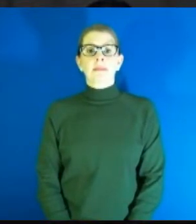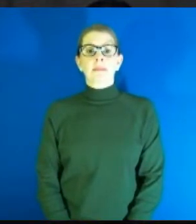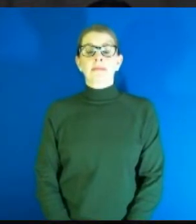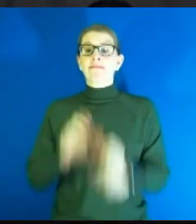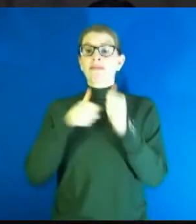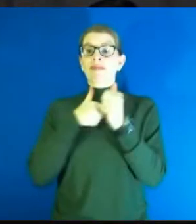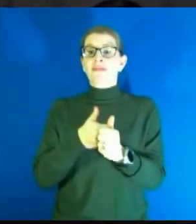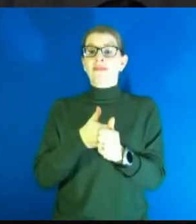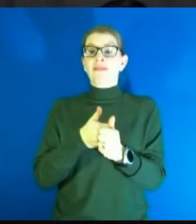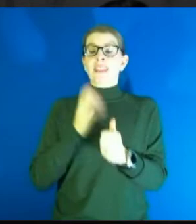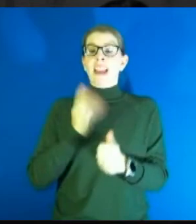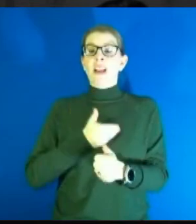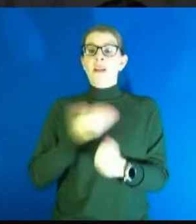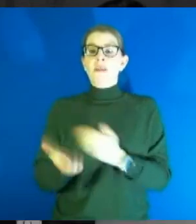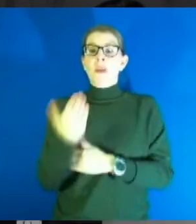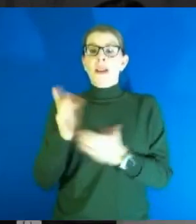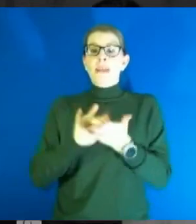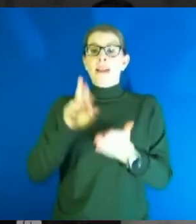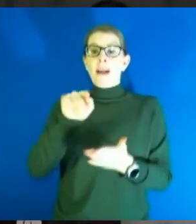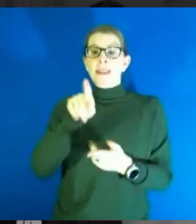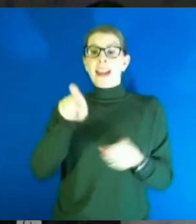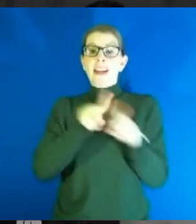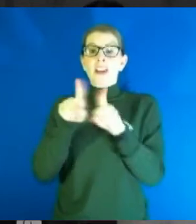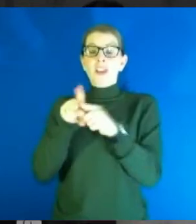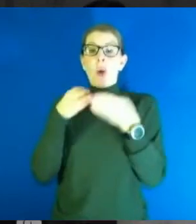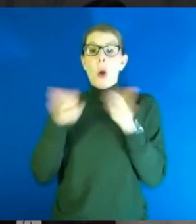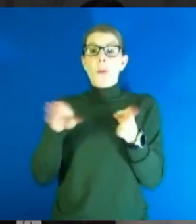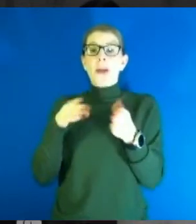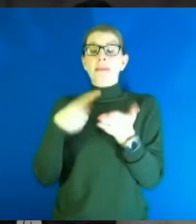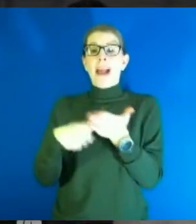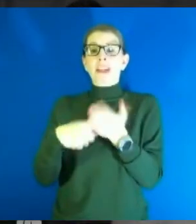Subscribe to our morning medical update and open mics